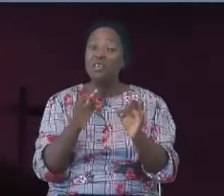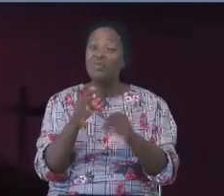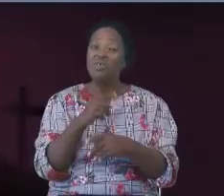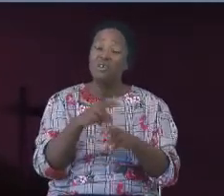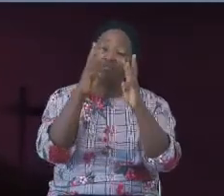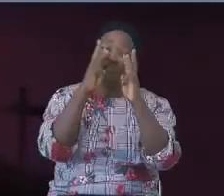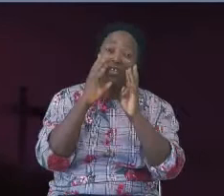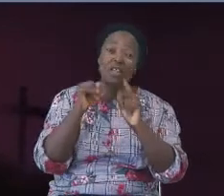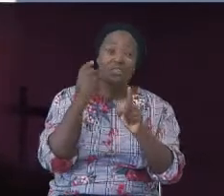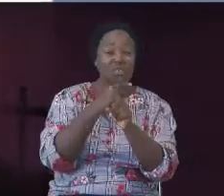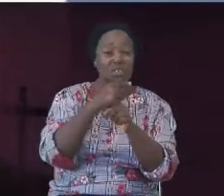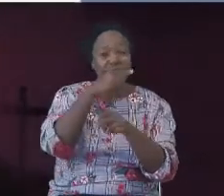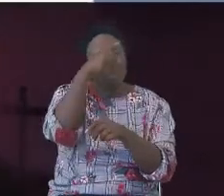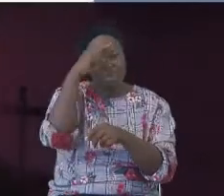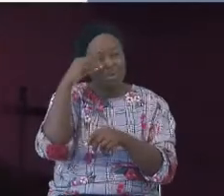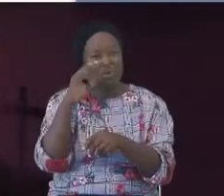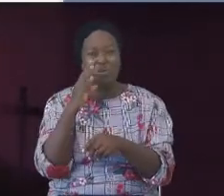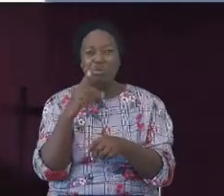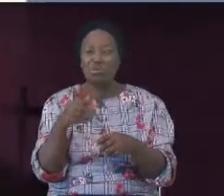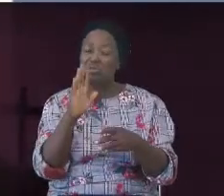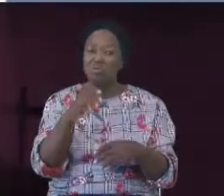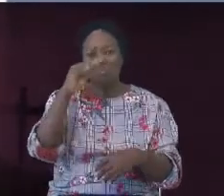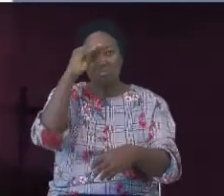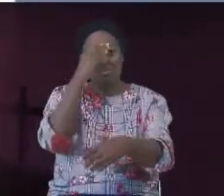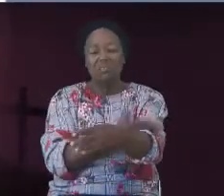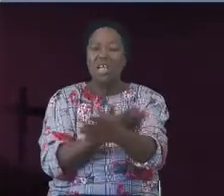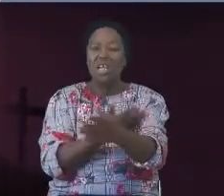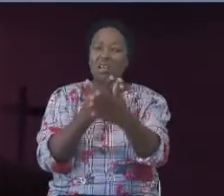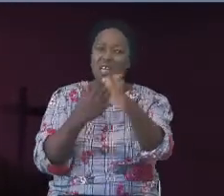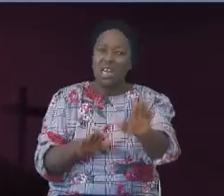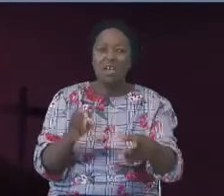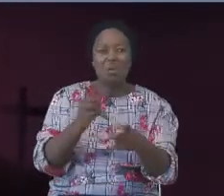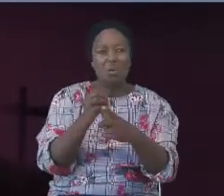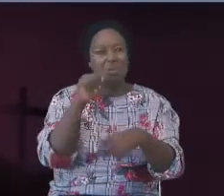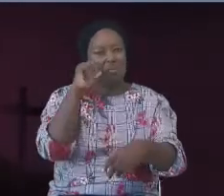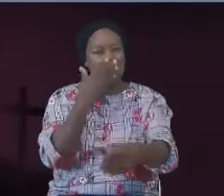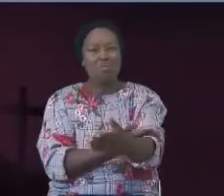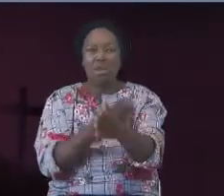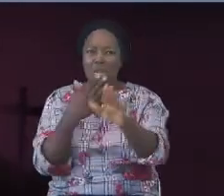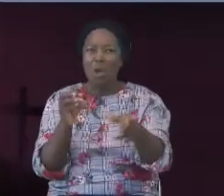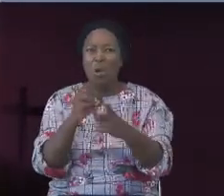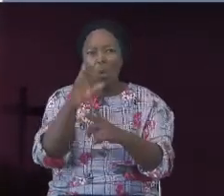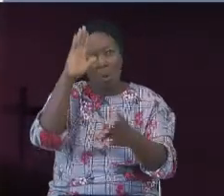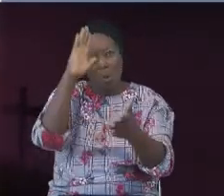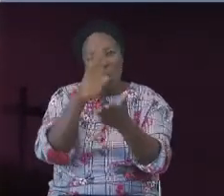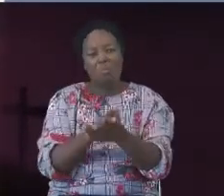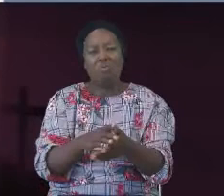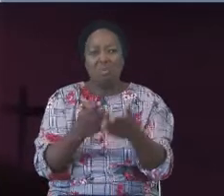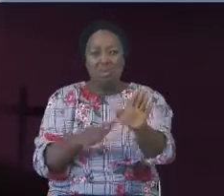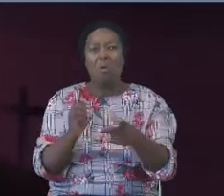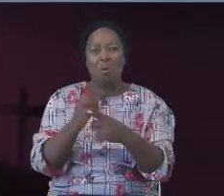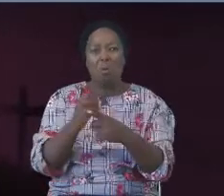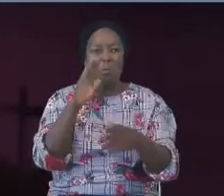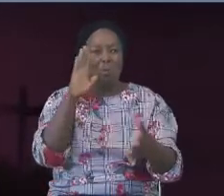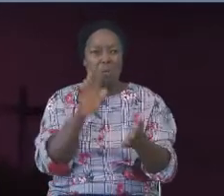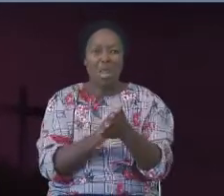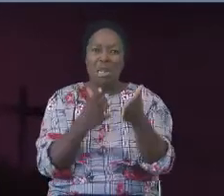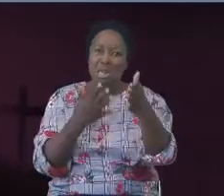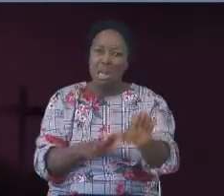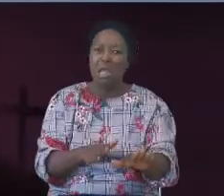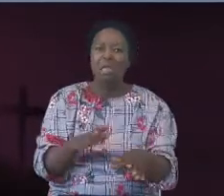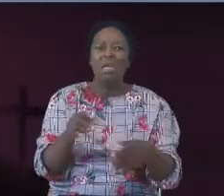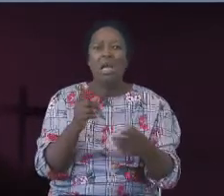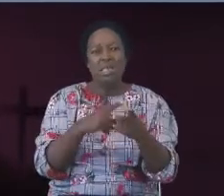will be in your mind. If you're crying because of sorrow, you've lost a child, you've lost